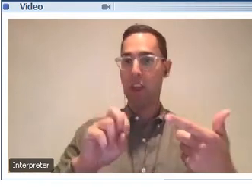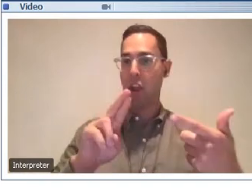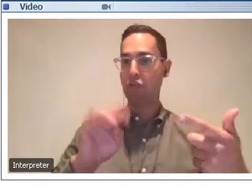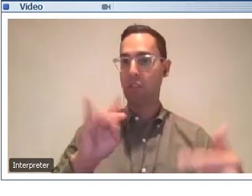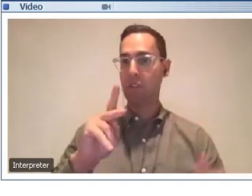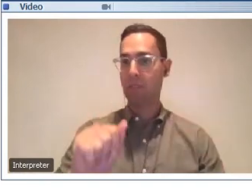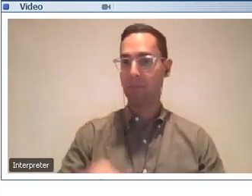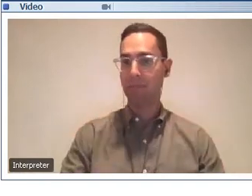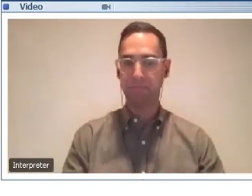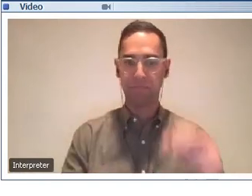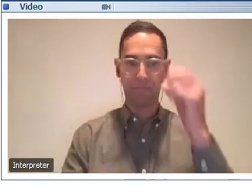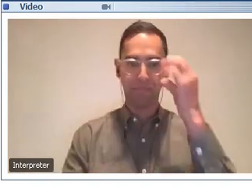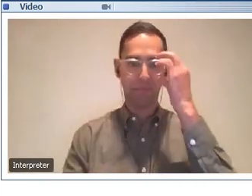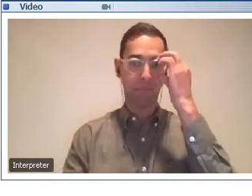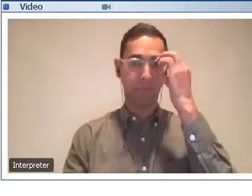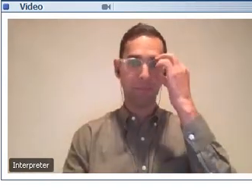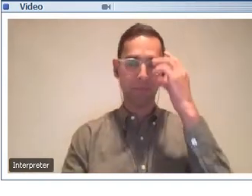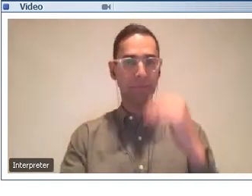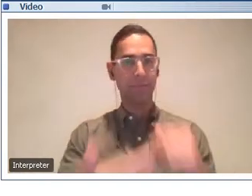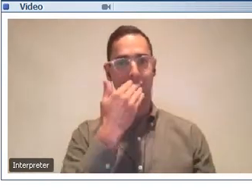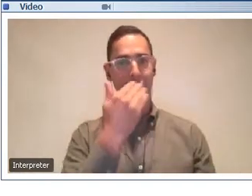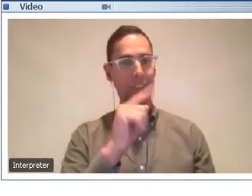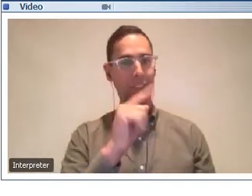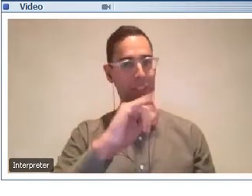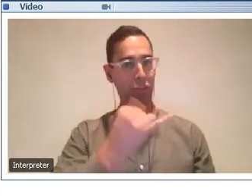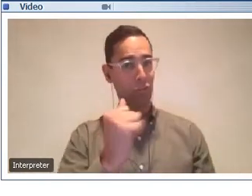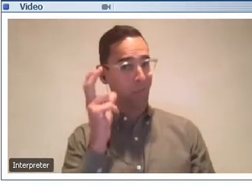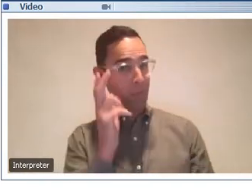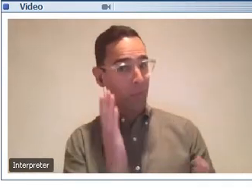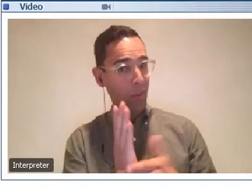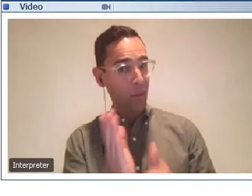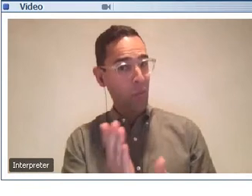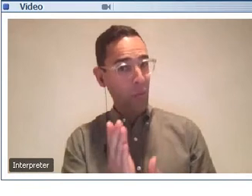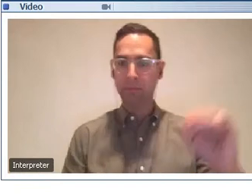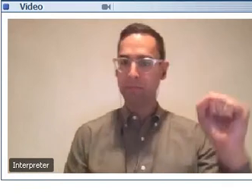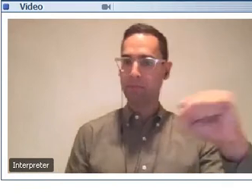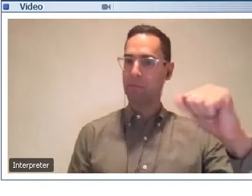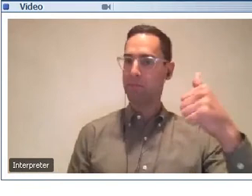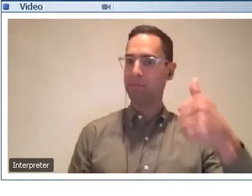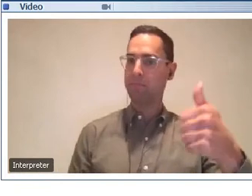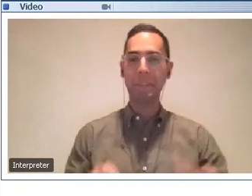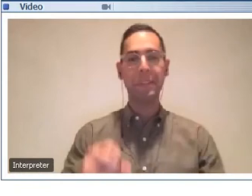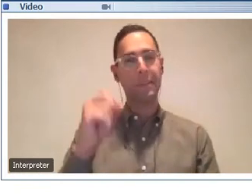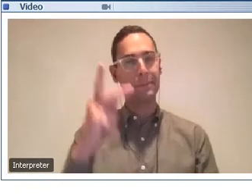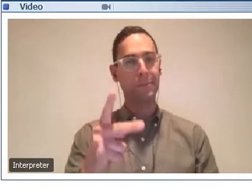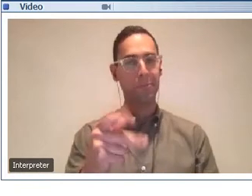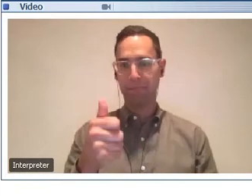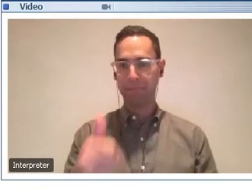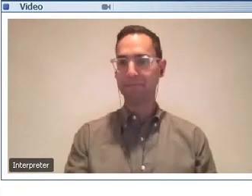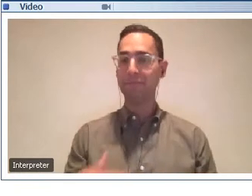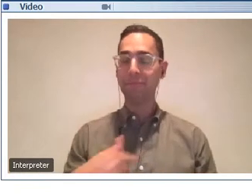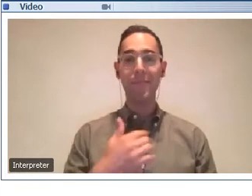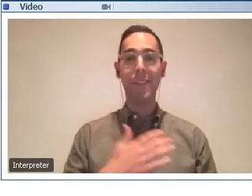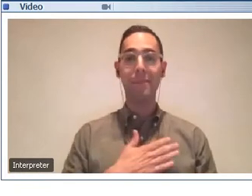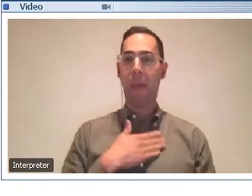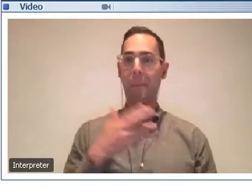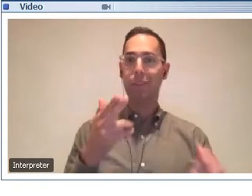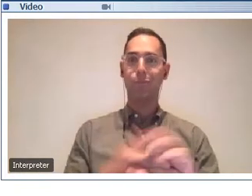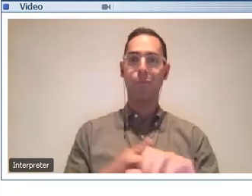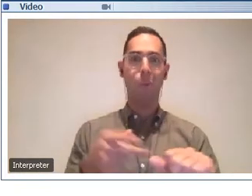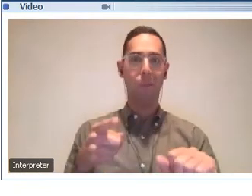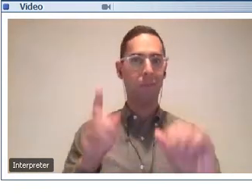Thank you, TJ. Can you hear me? Yep. Okay, good. I'm so pleased to join this really